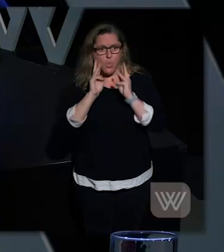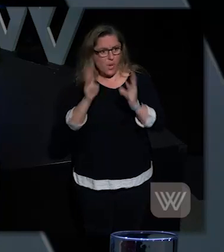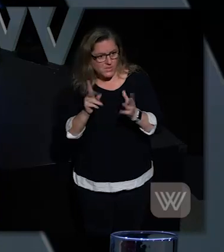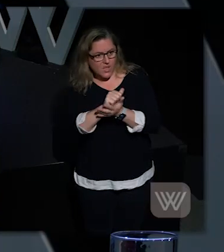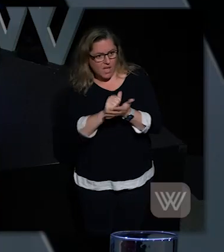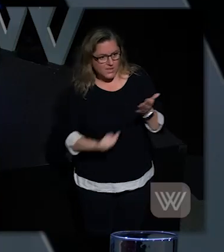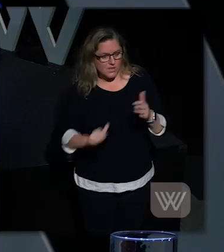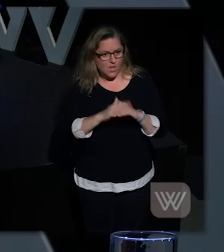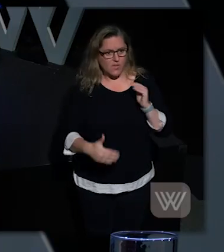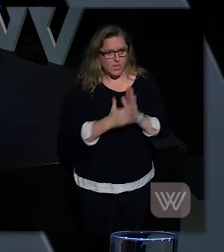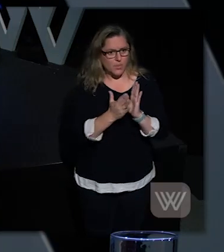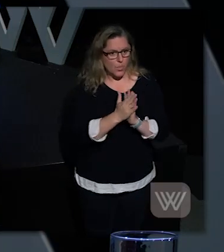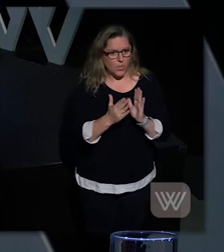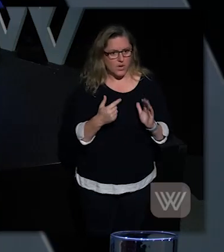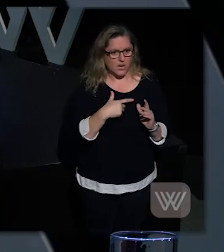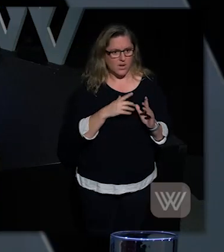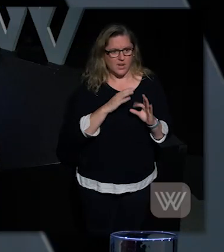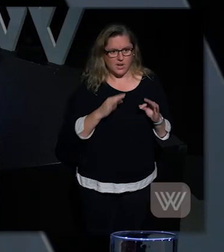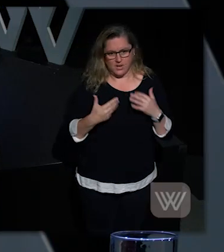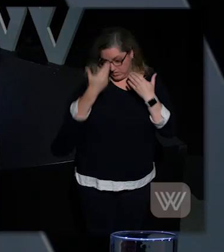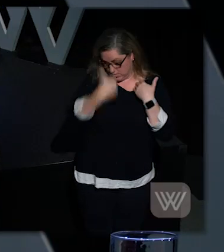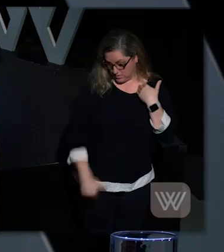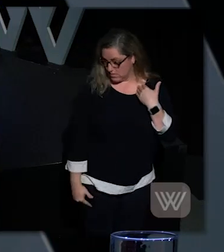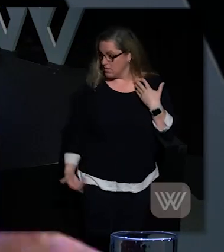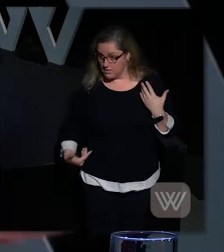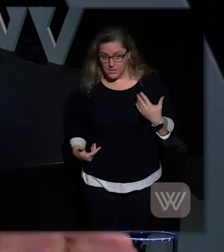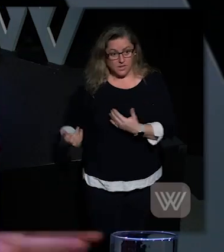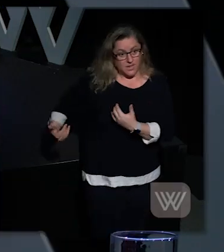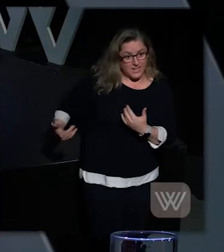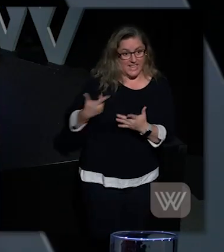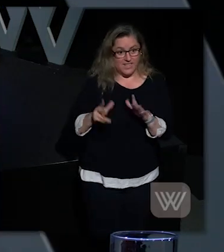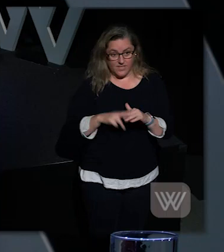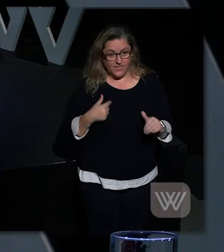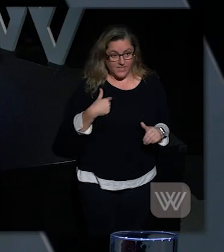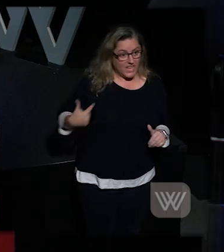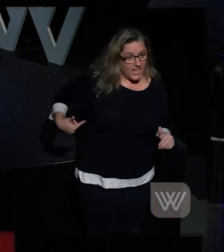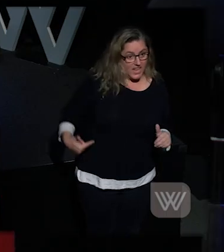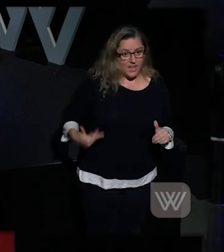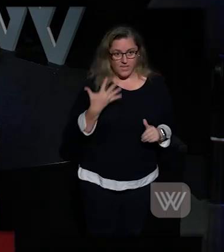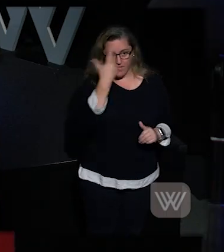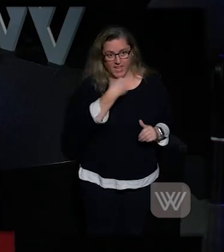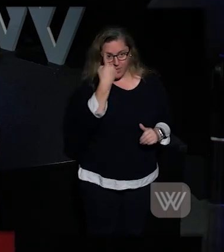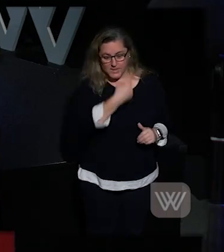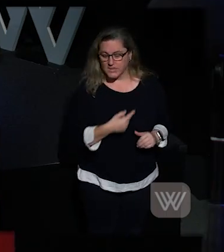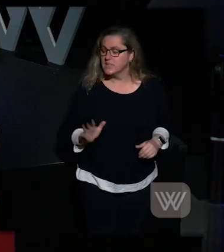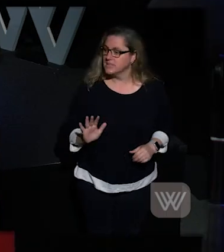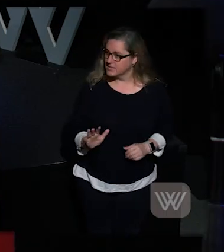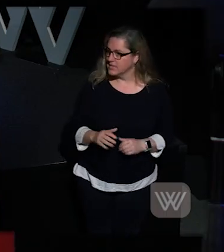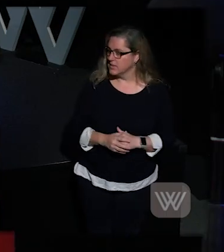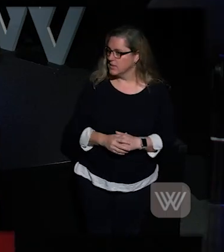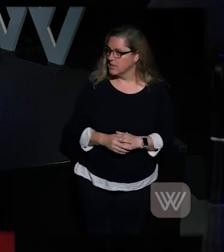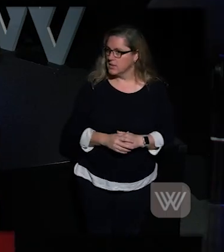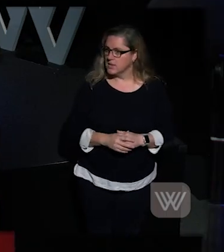book. Yeah, so I might not have been half naked in the paper if I hadn't been under the needle for 5 hours. I want to take you back to